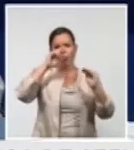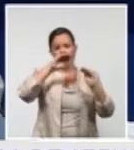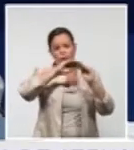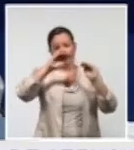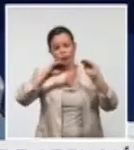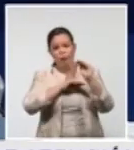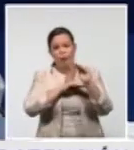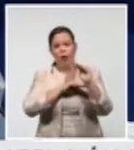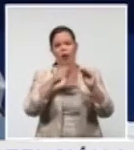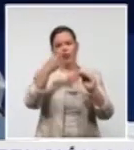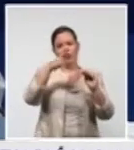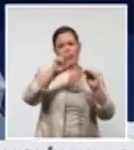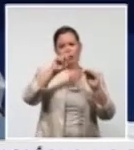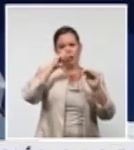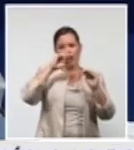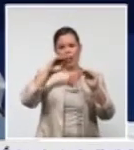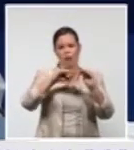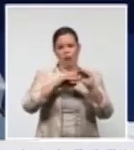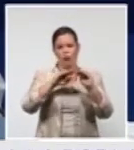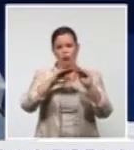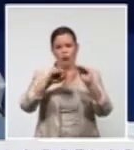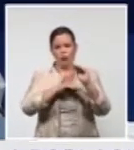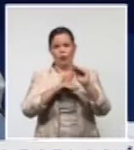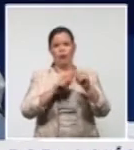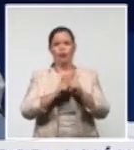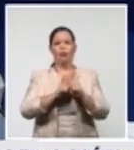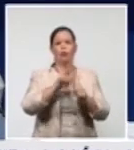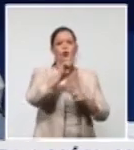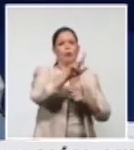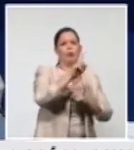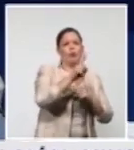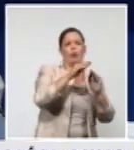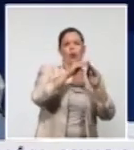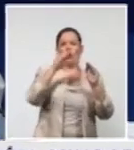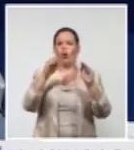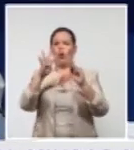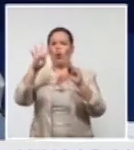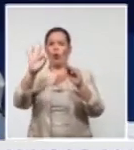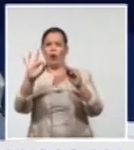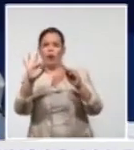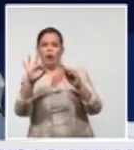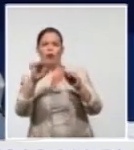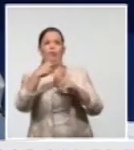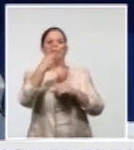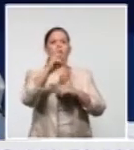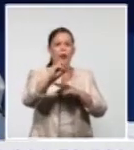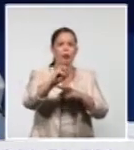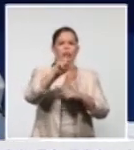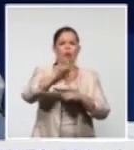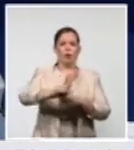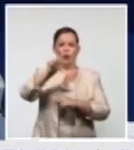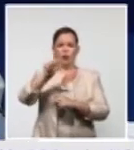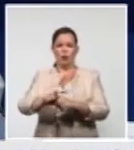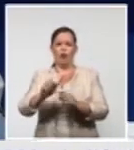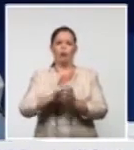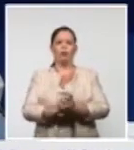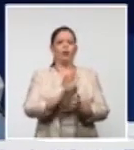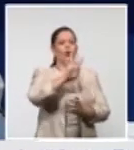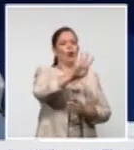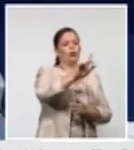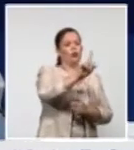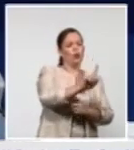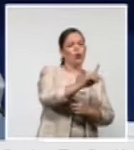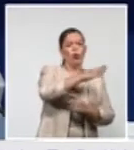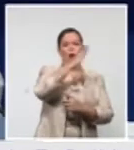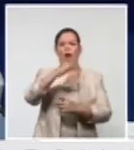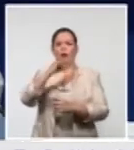and 60, and 5 are over the age of 60. Of the 48 positive cases